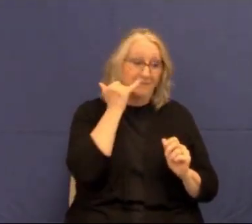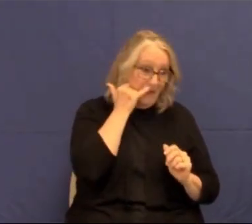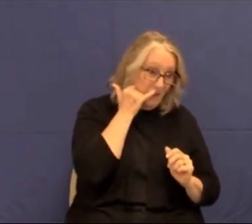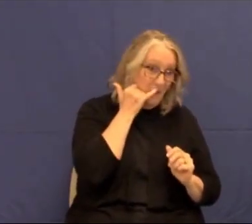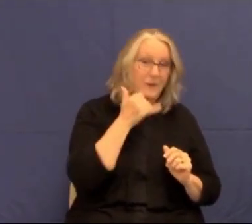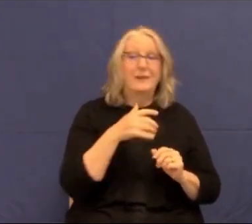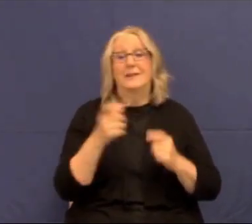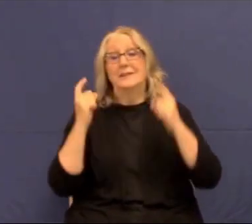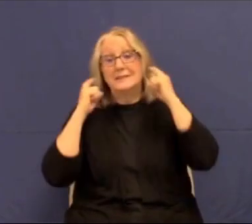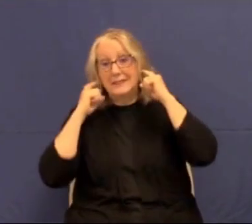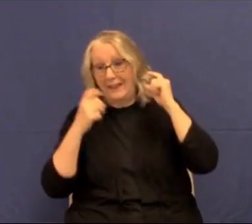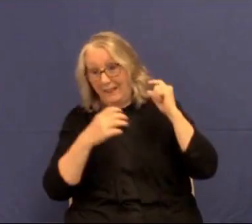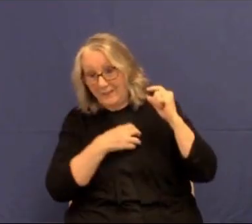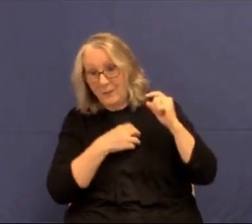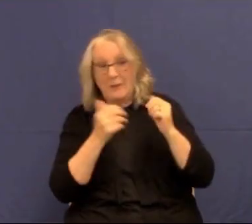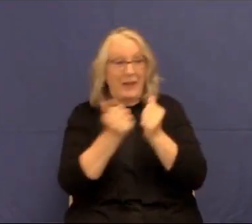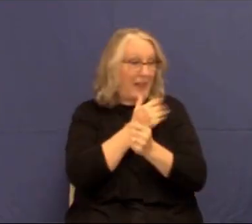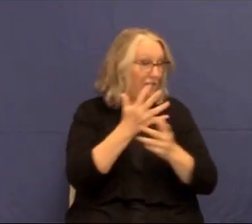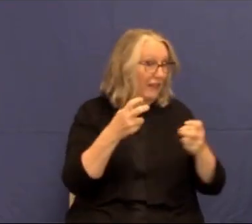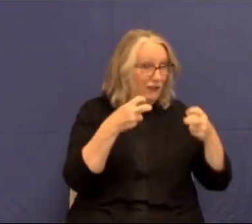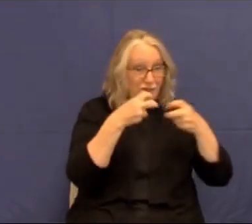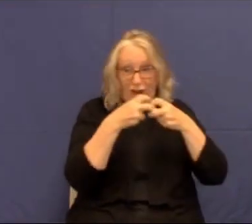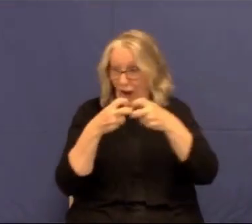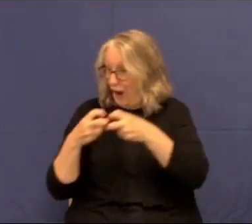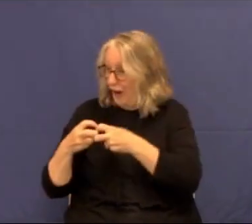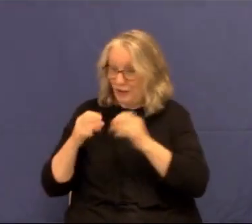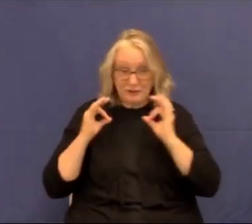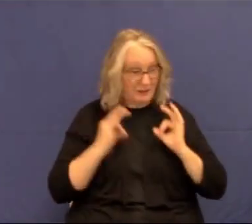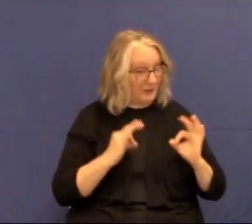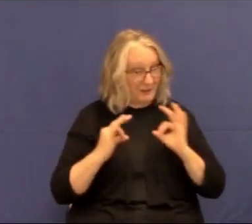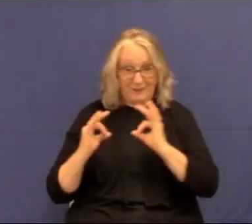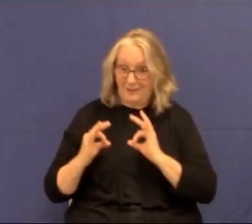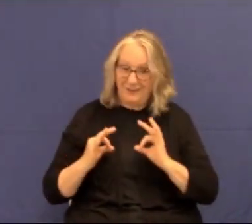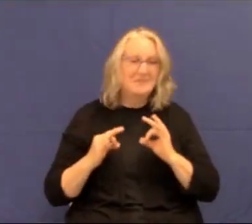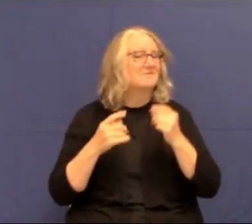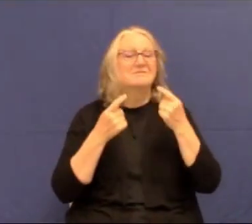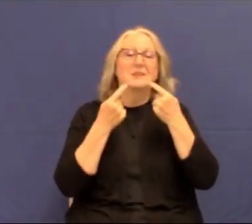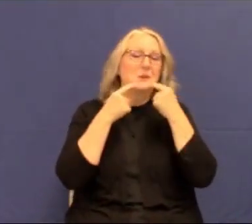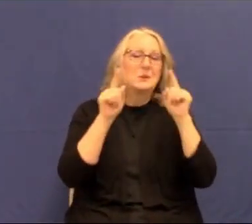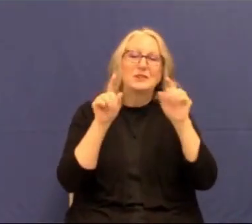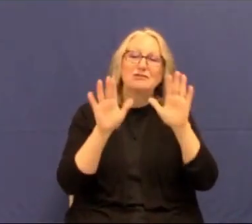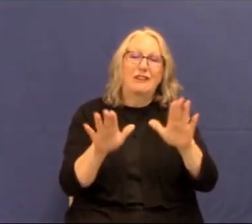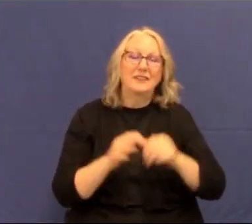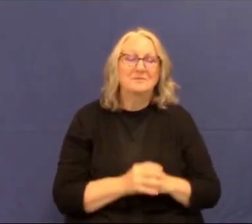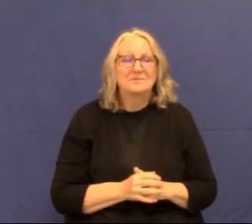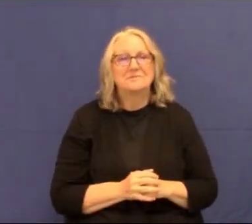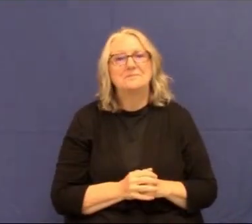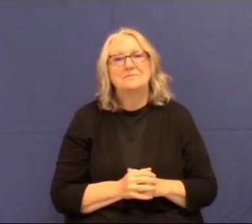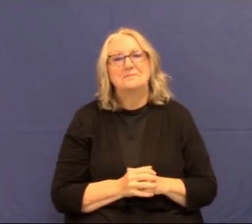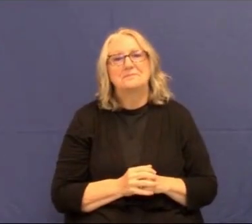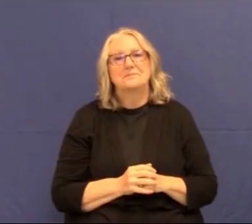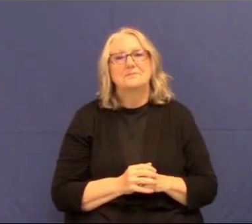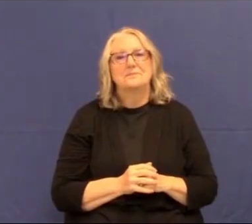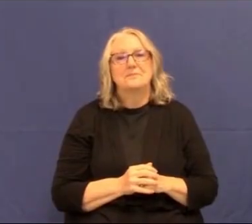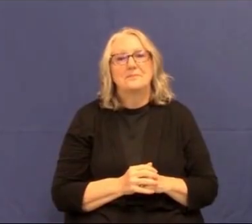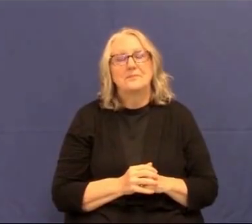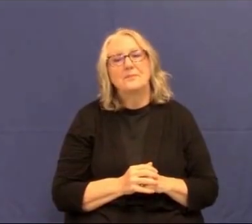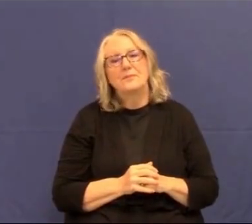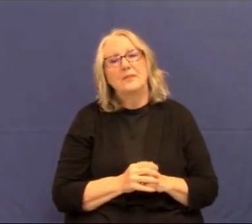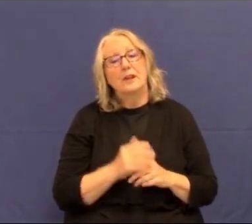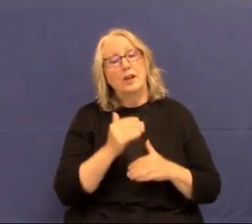As long as I have my phone and I have my stethoscope and everything's charged, and working, it works great.